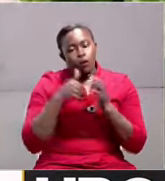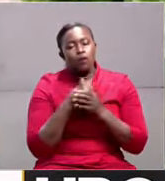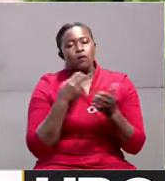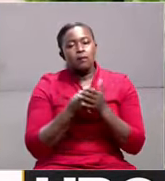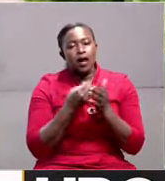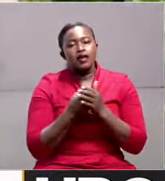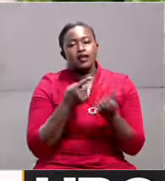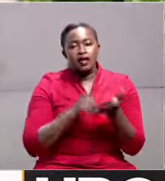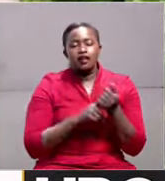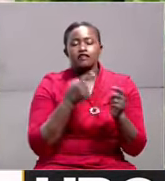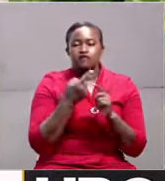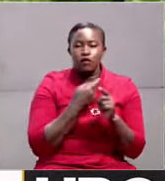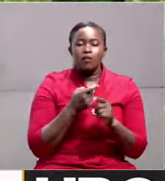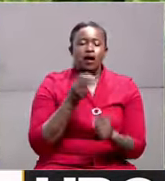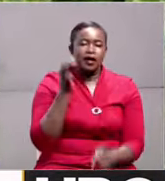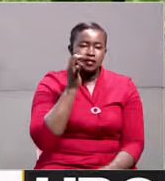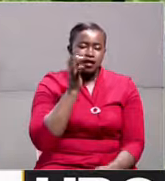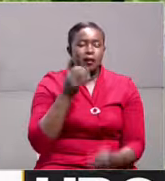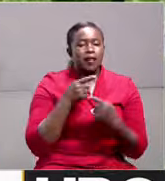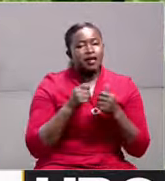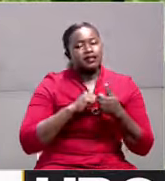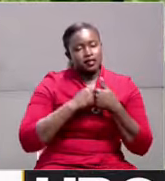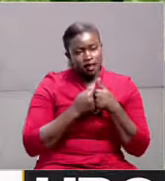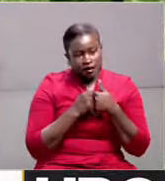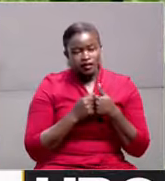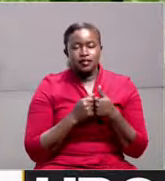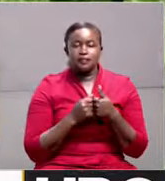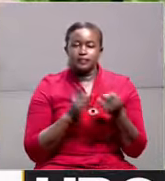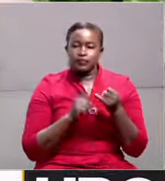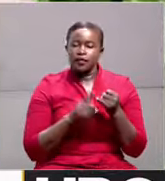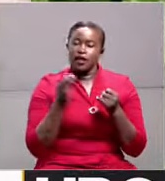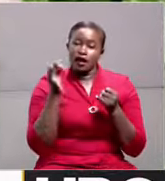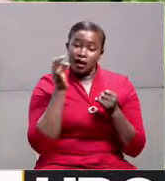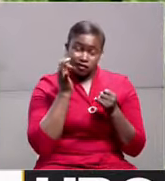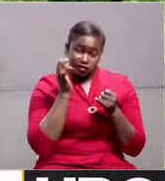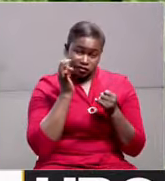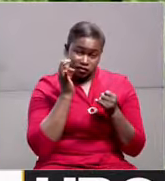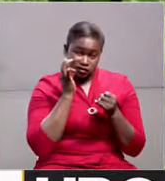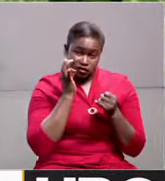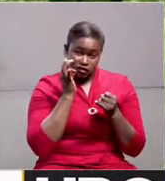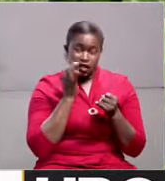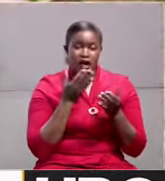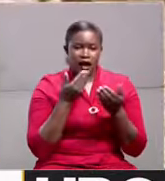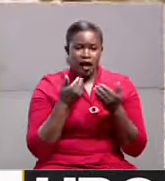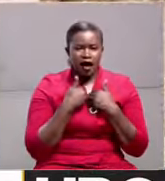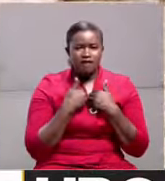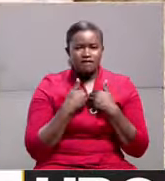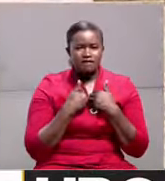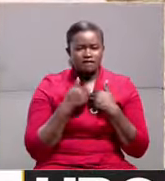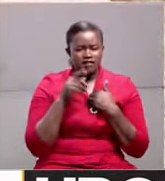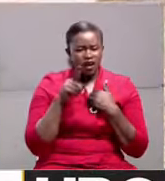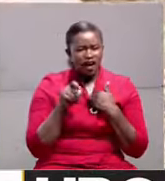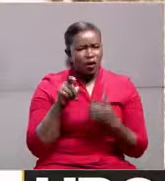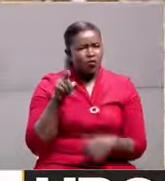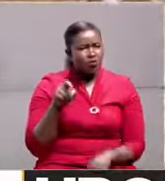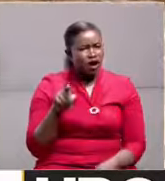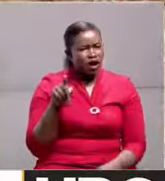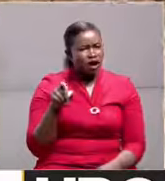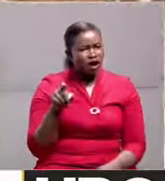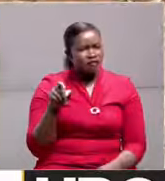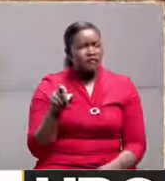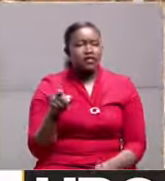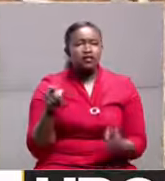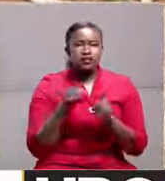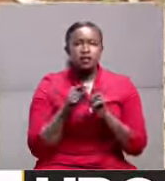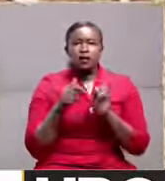zampadde naye tuyina ebitusoomooza ekisooka emwanyi zino zirina akawuka tusobola okulagako